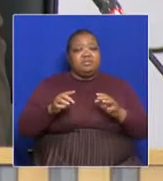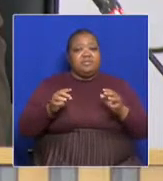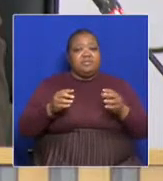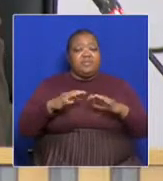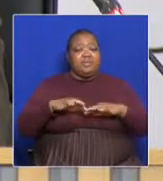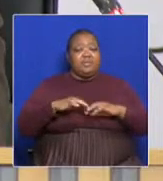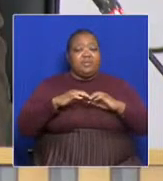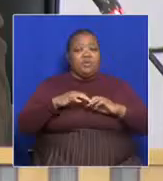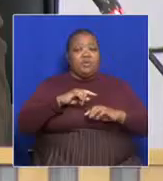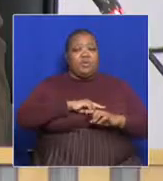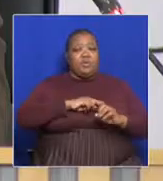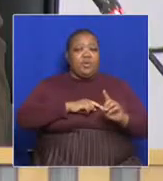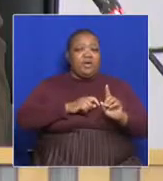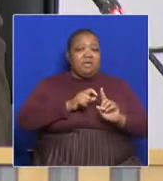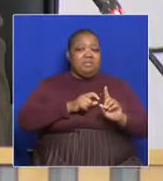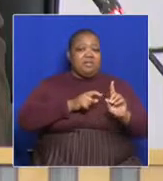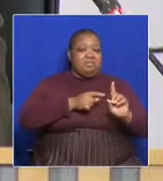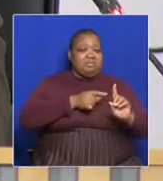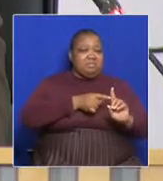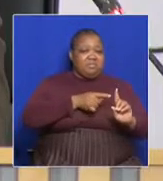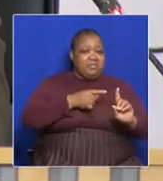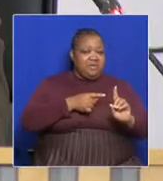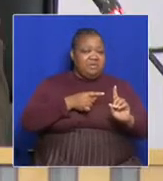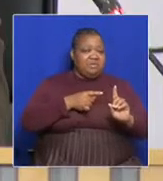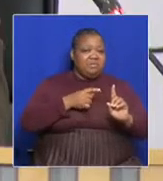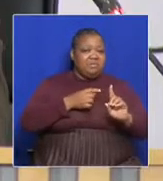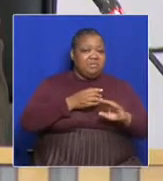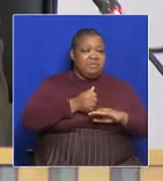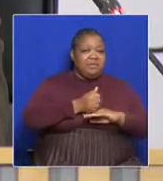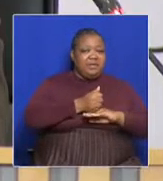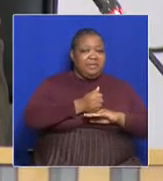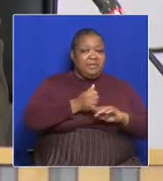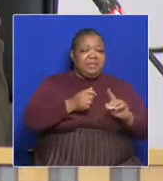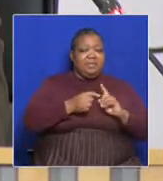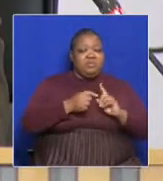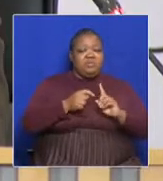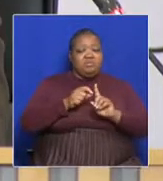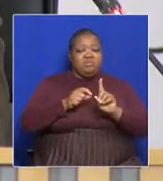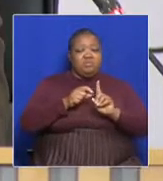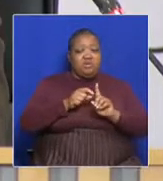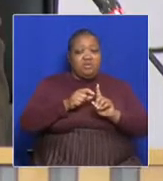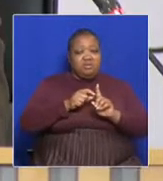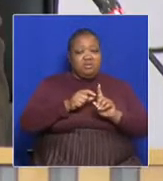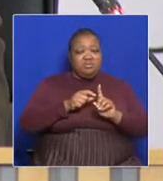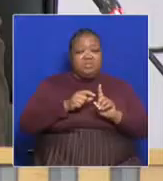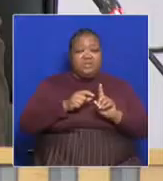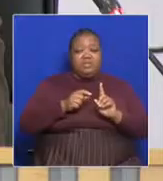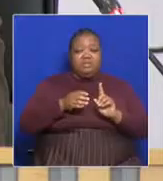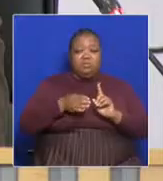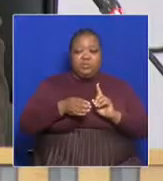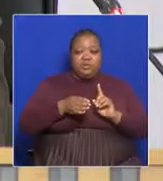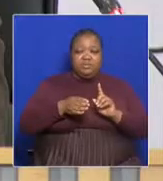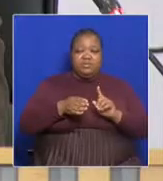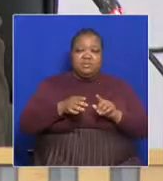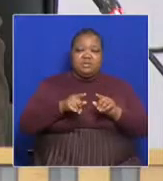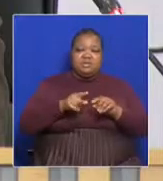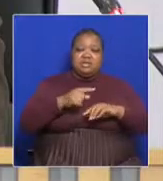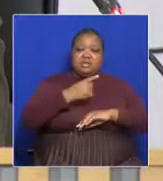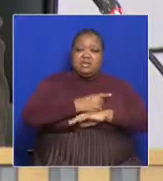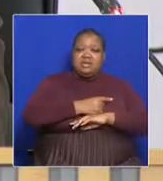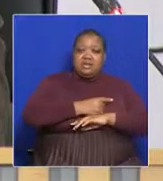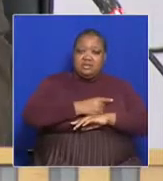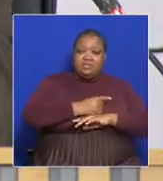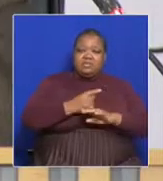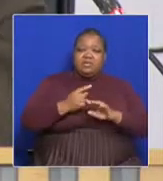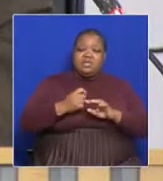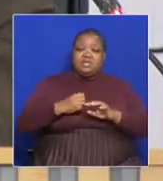direction. I can put my neck on the block. This individual was there on the said day. Came through with laborers, we did an unpack, and if